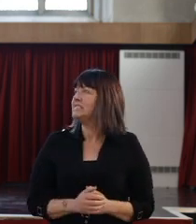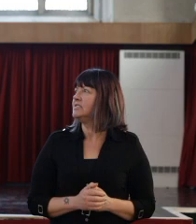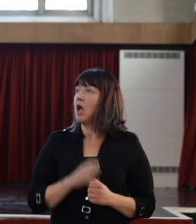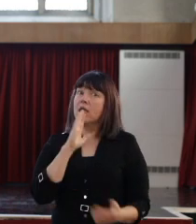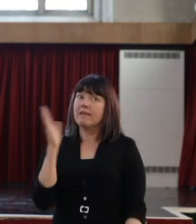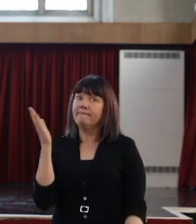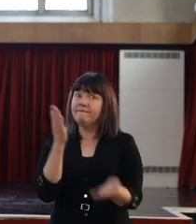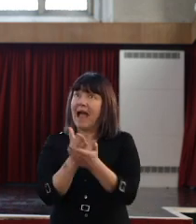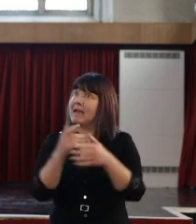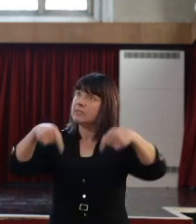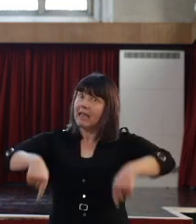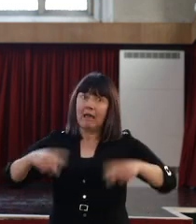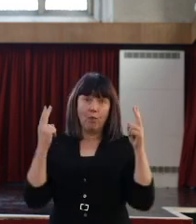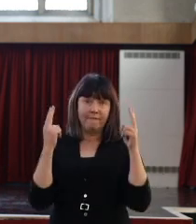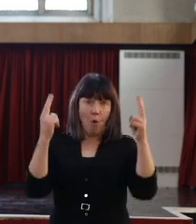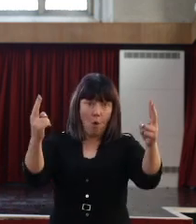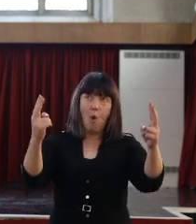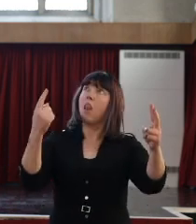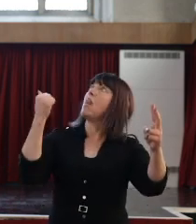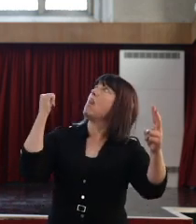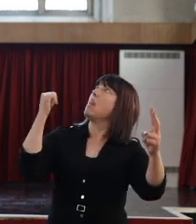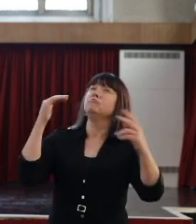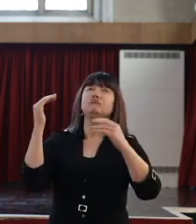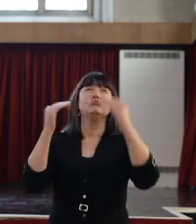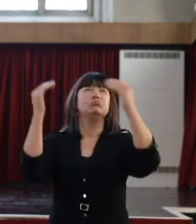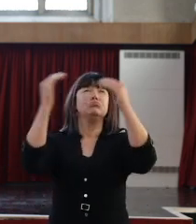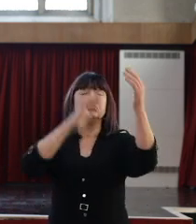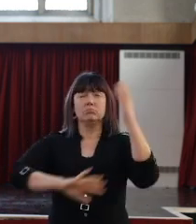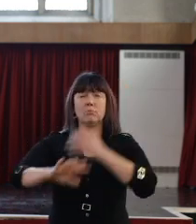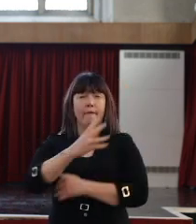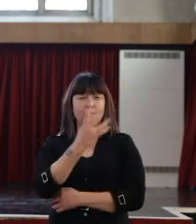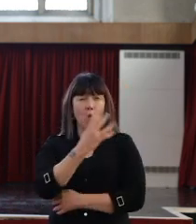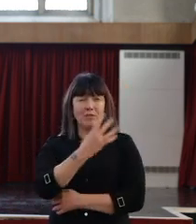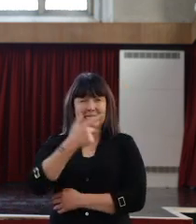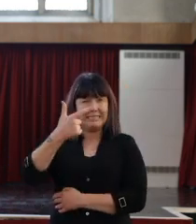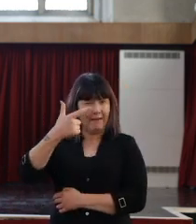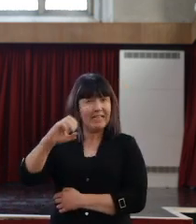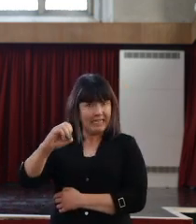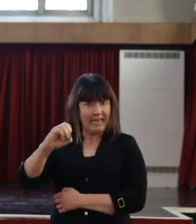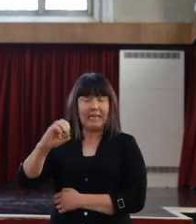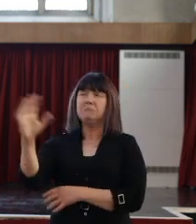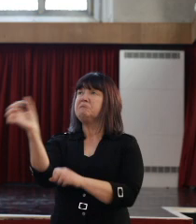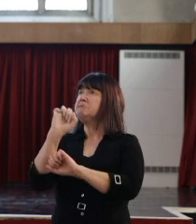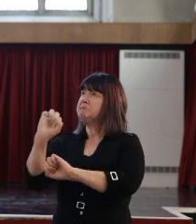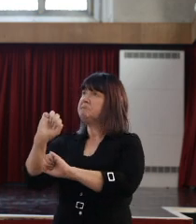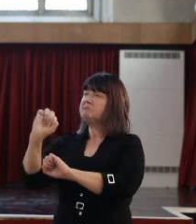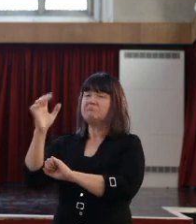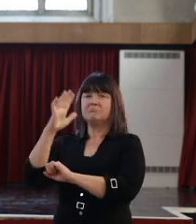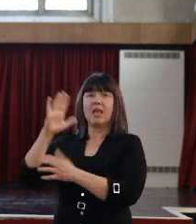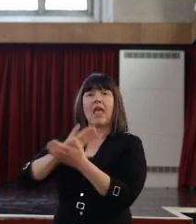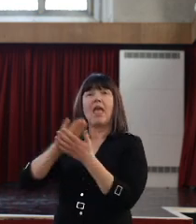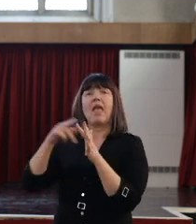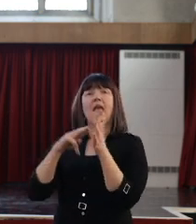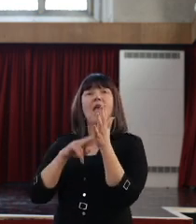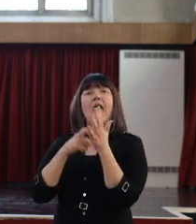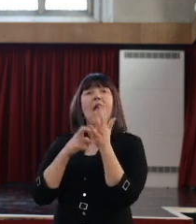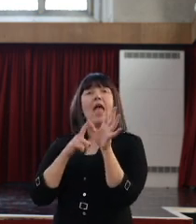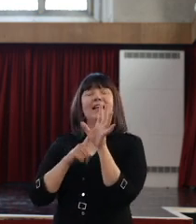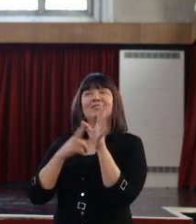I start. The hall was built way back in 1470 when Henry VI was on the throne and Delia Smith was just a